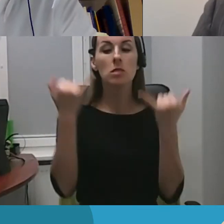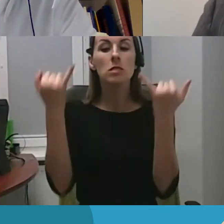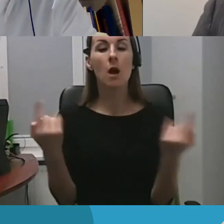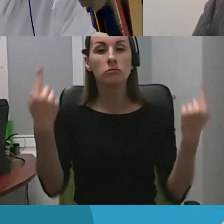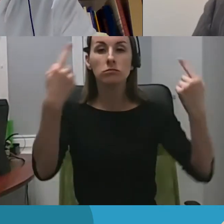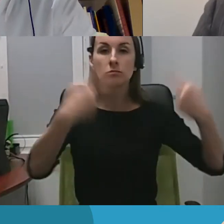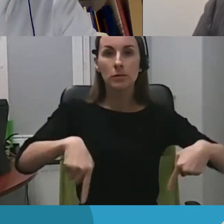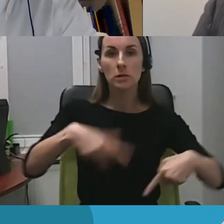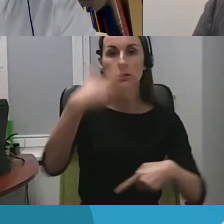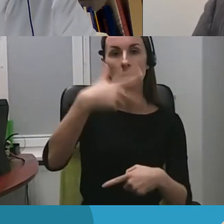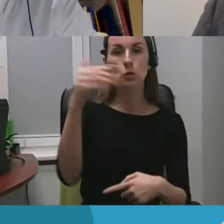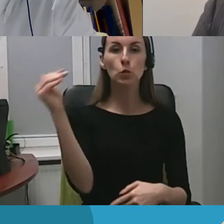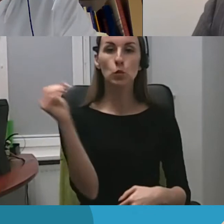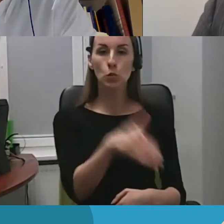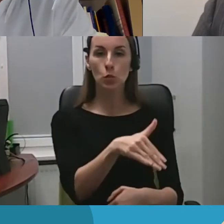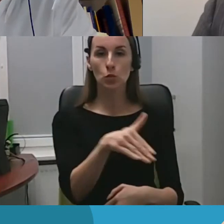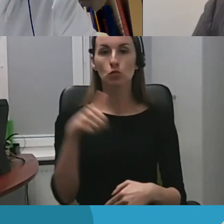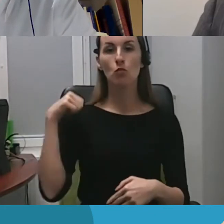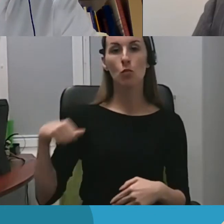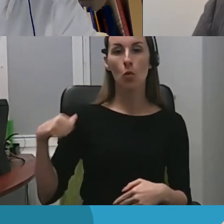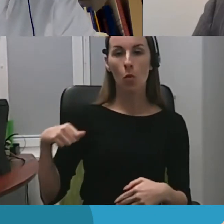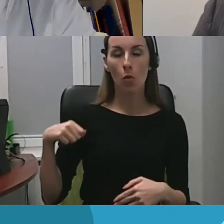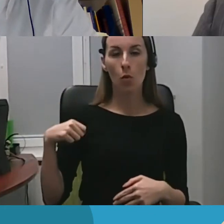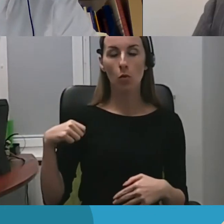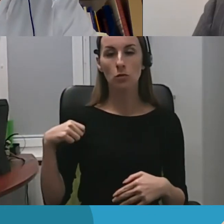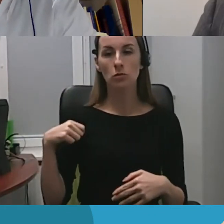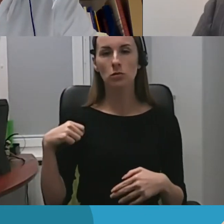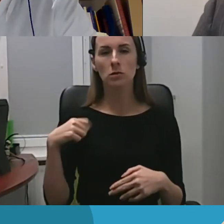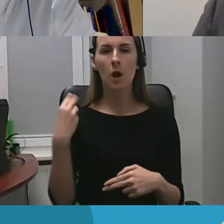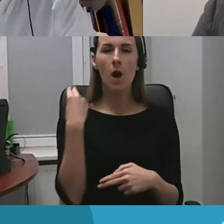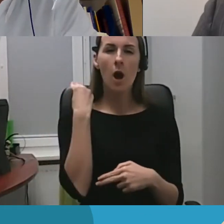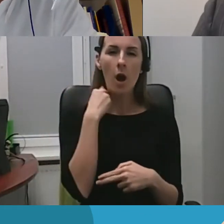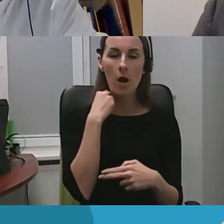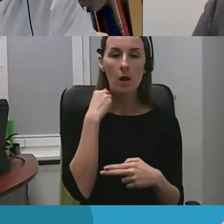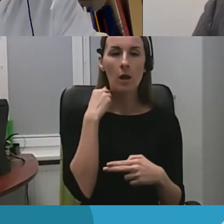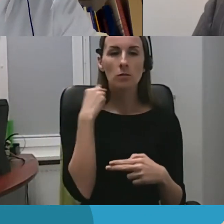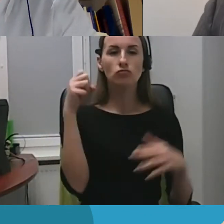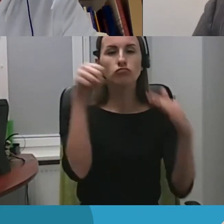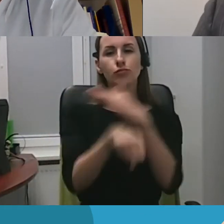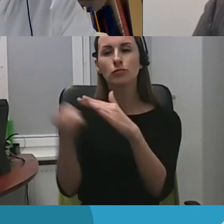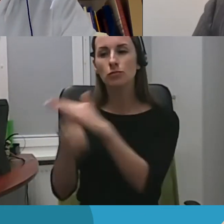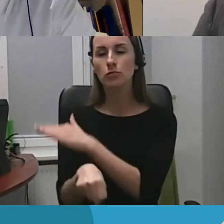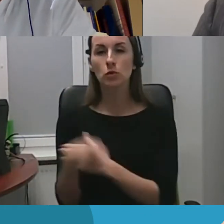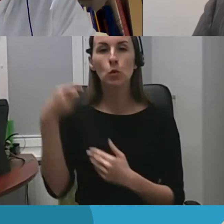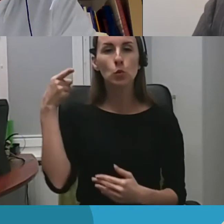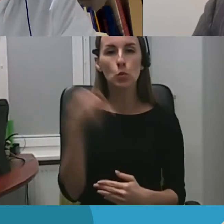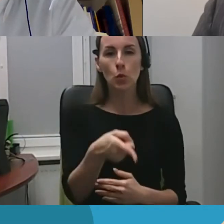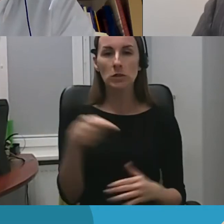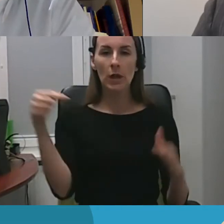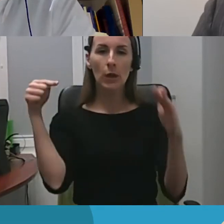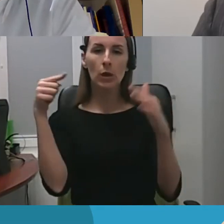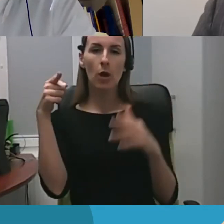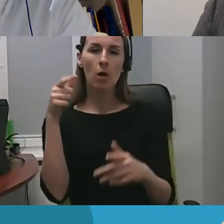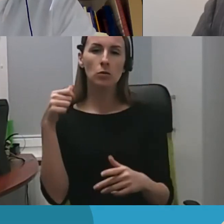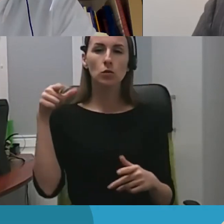are oppressed, tens of thousands fleeing the country, hundreds tortured, wounded, some even killed.